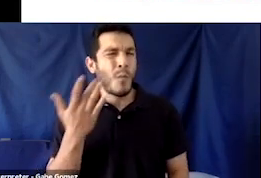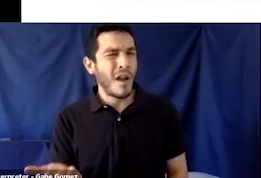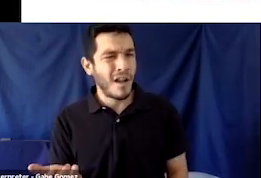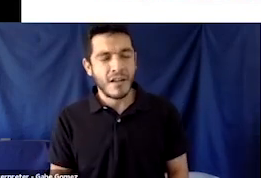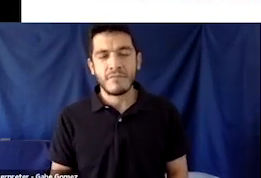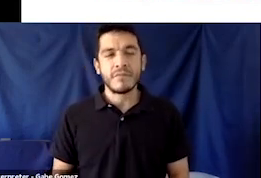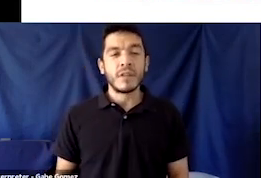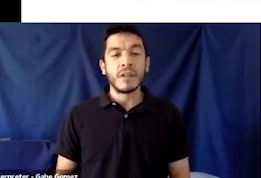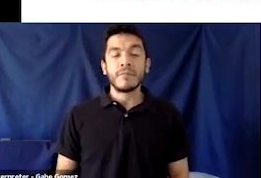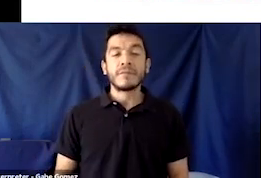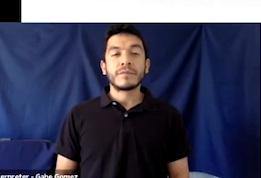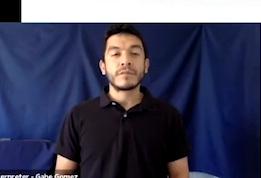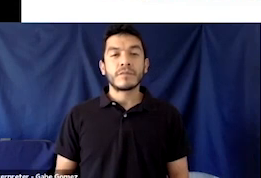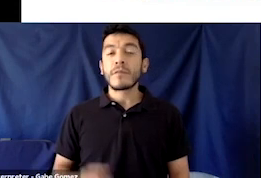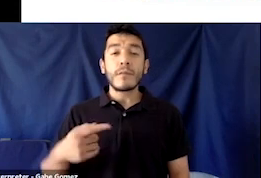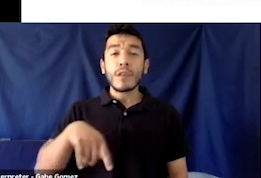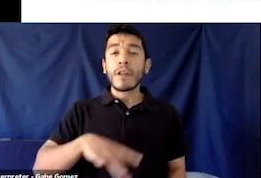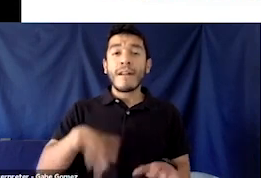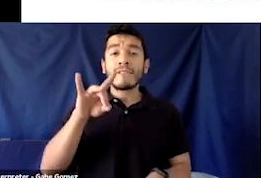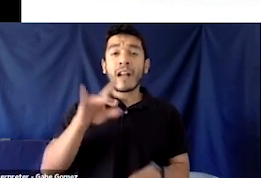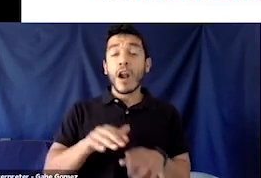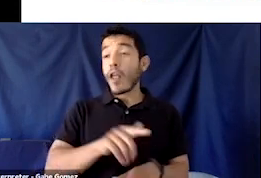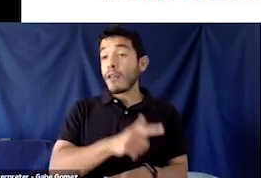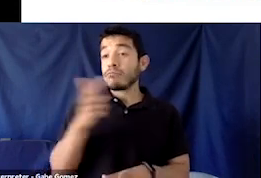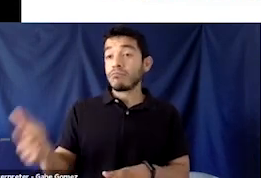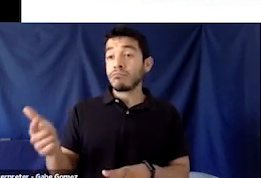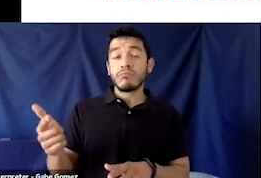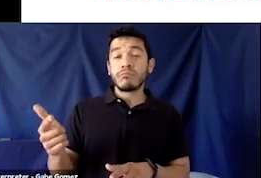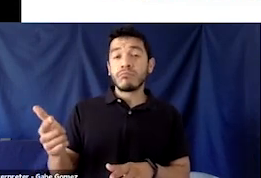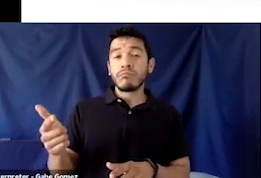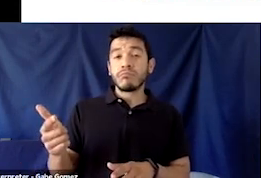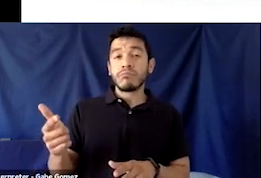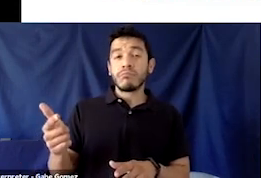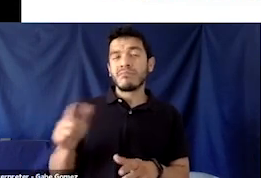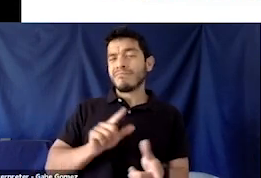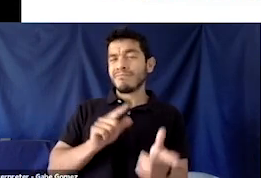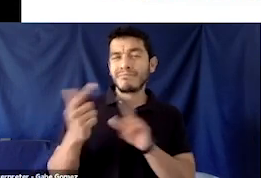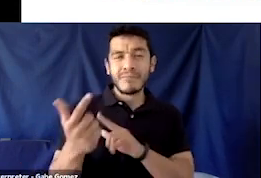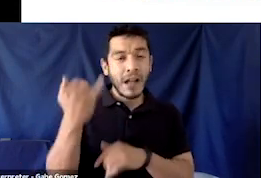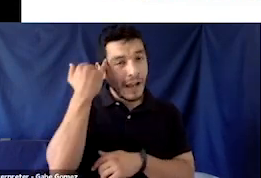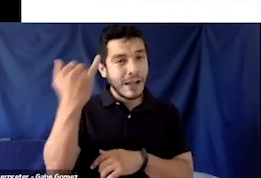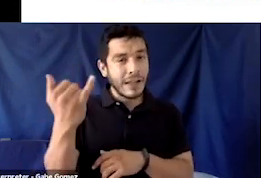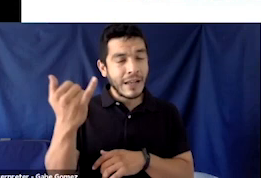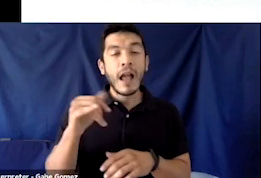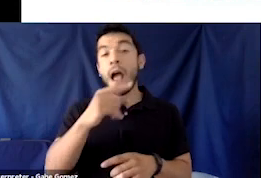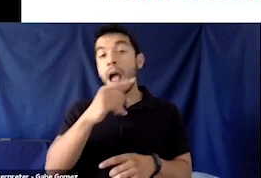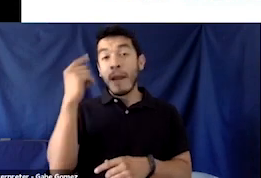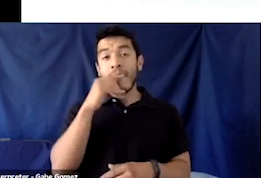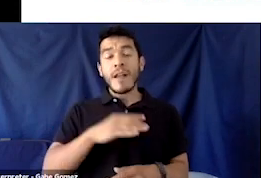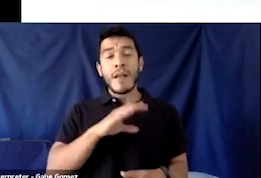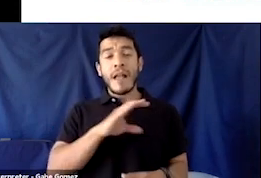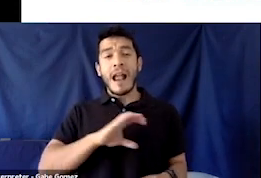we find, though, is on the flip side with attractiveness, that Black female characters are actually less likely to be shown as attractive. And this